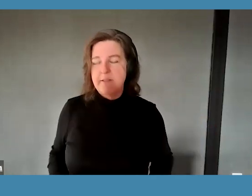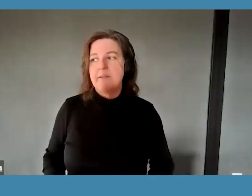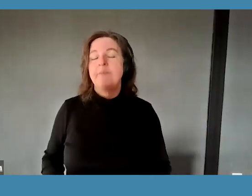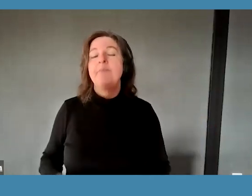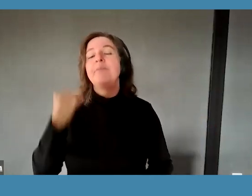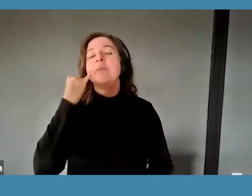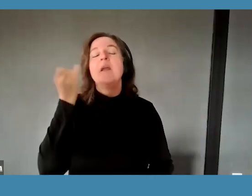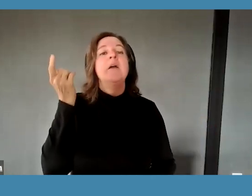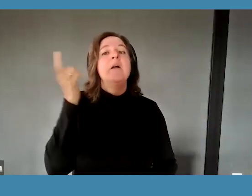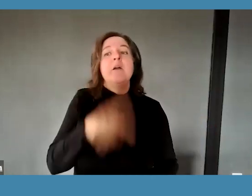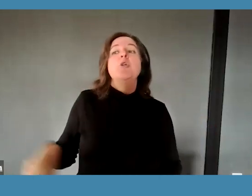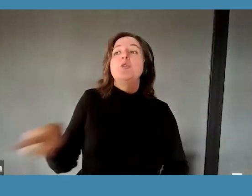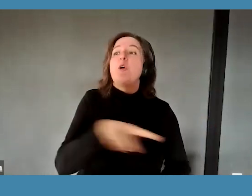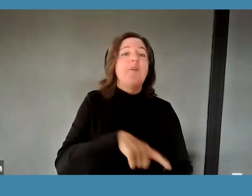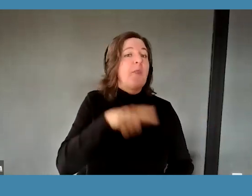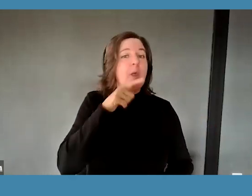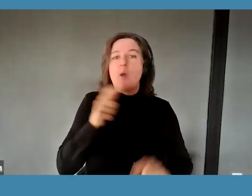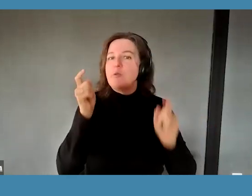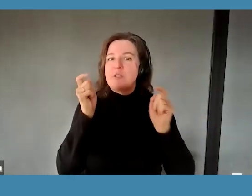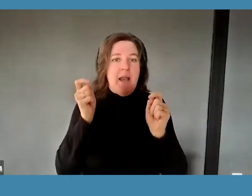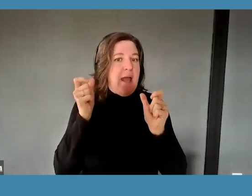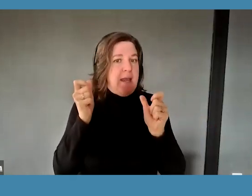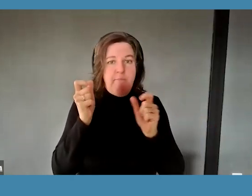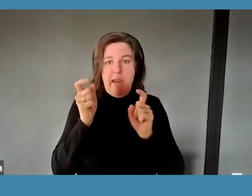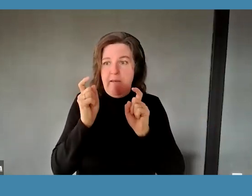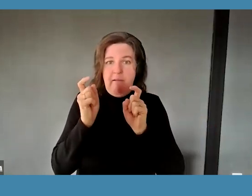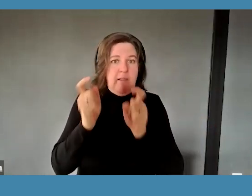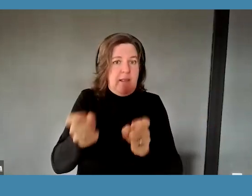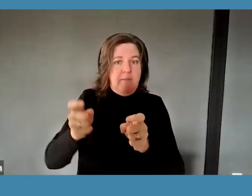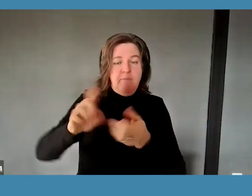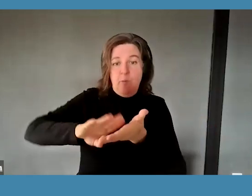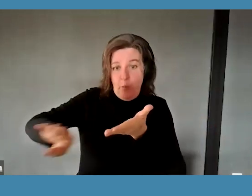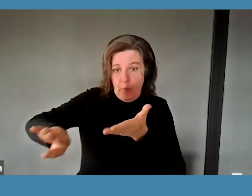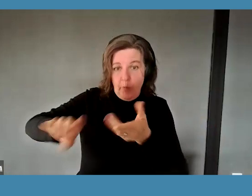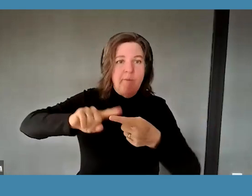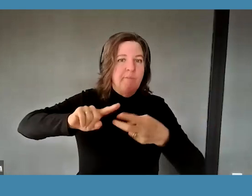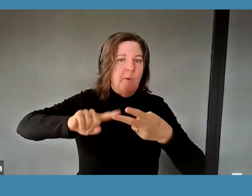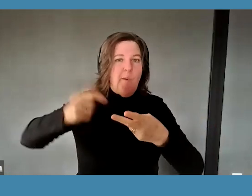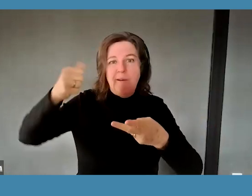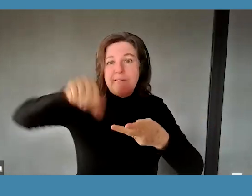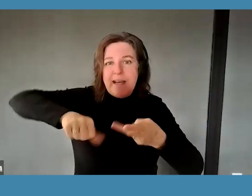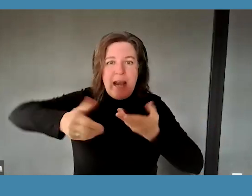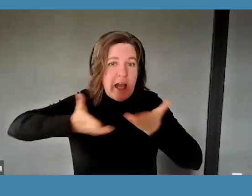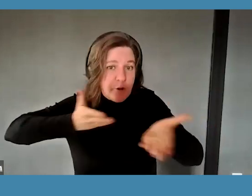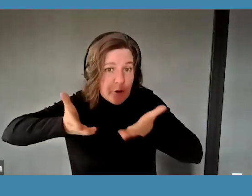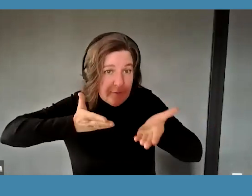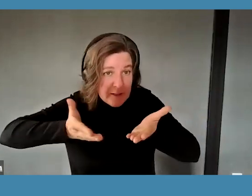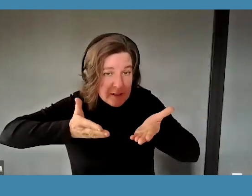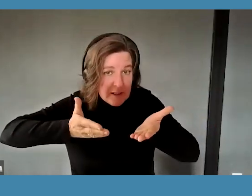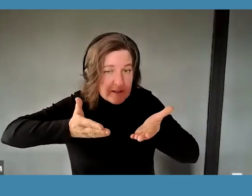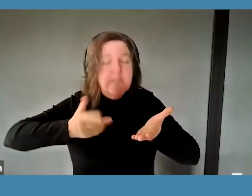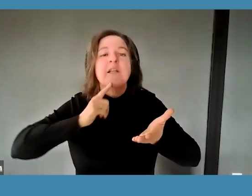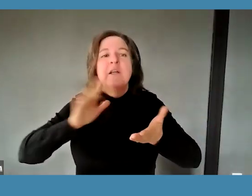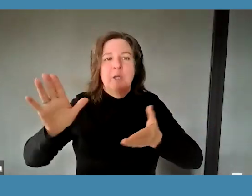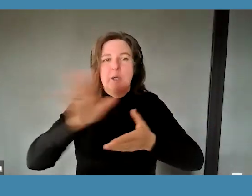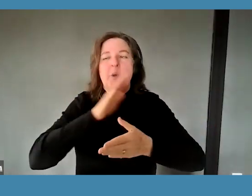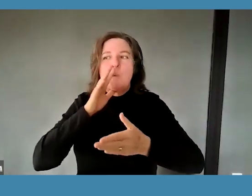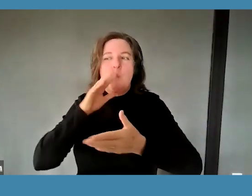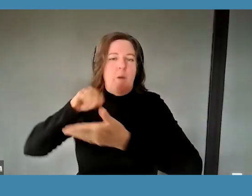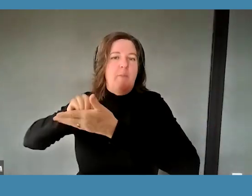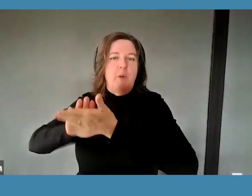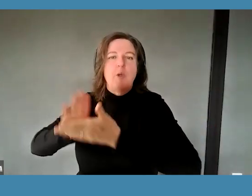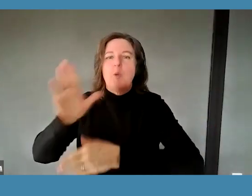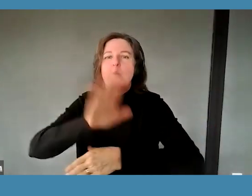not immediately placed onto the waiver or denied services, you're going to go onto the wait list. So let's talk about what that